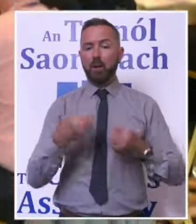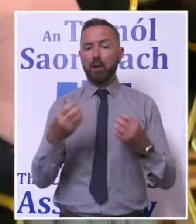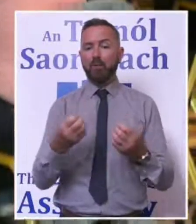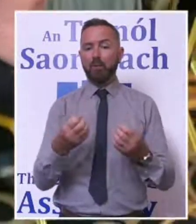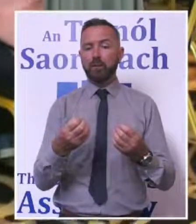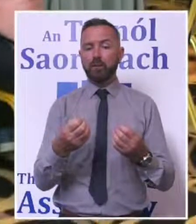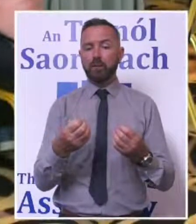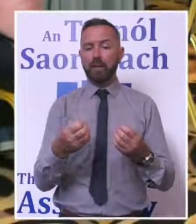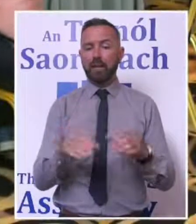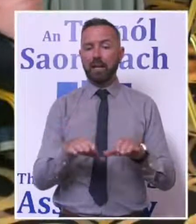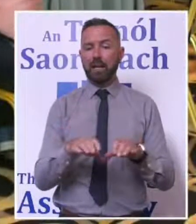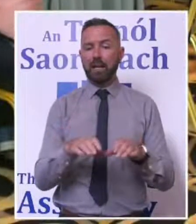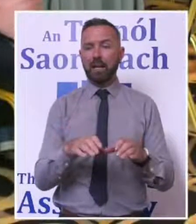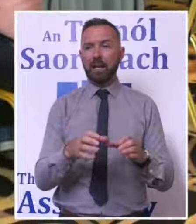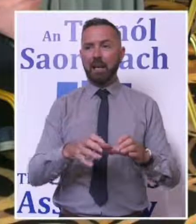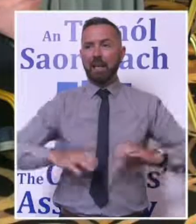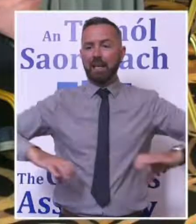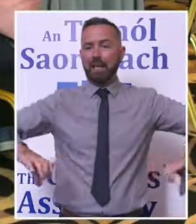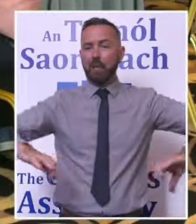Cork.